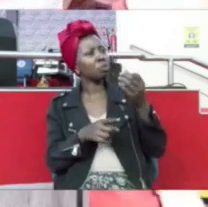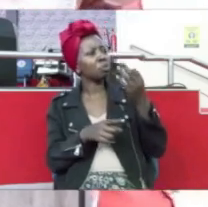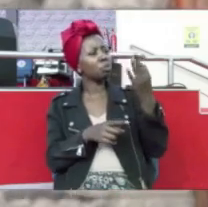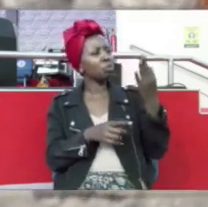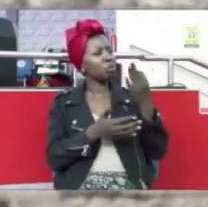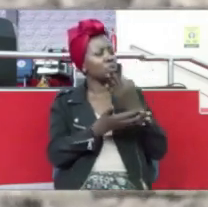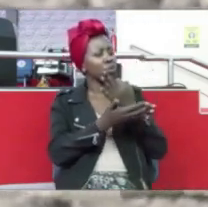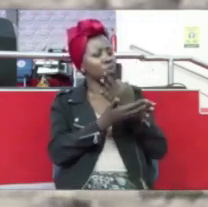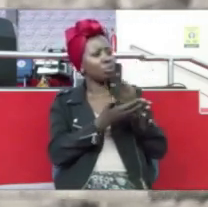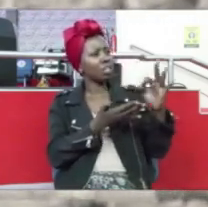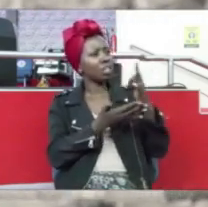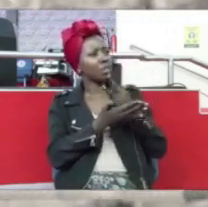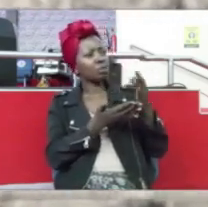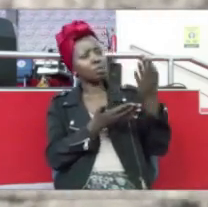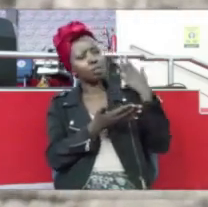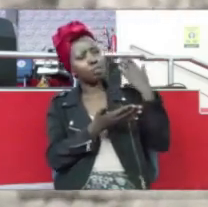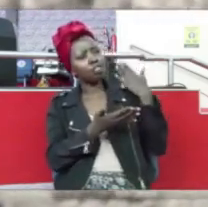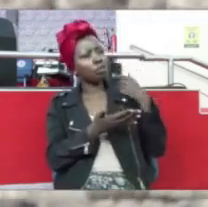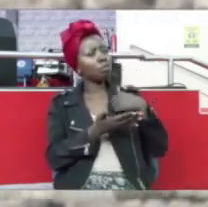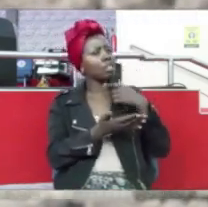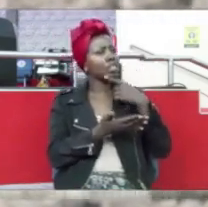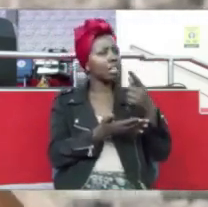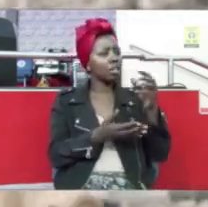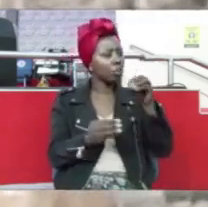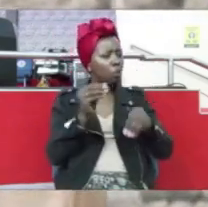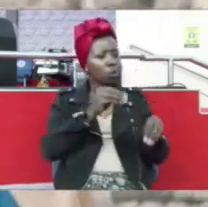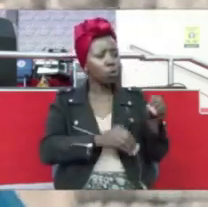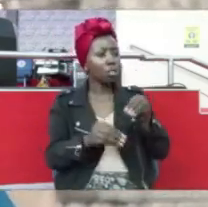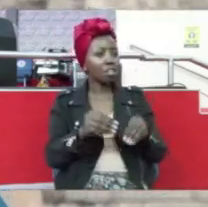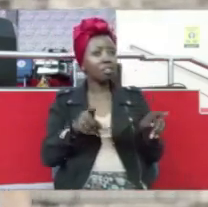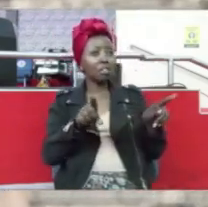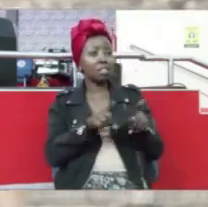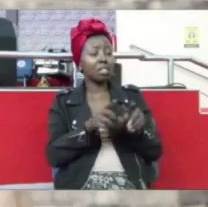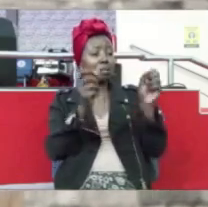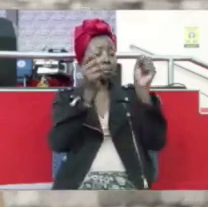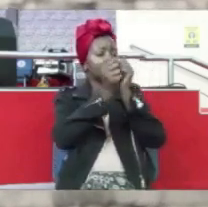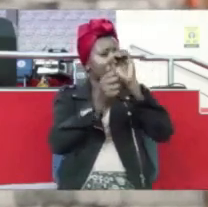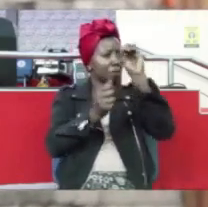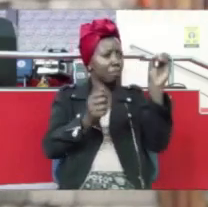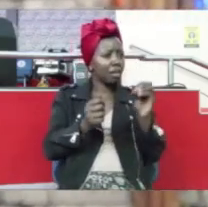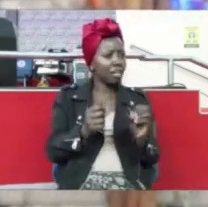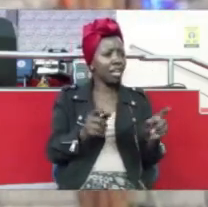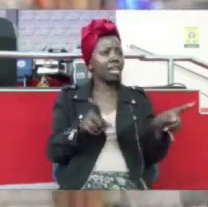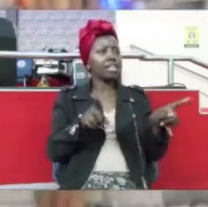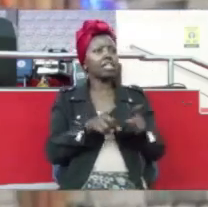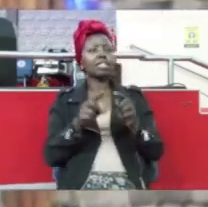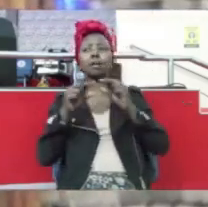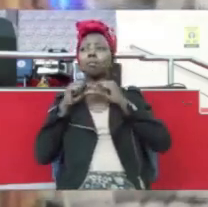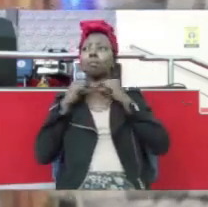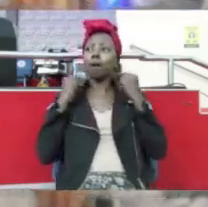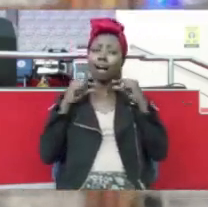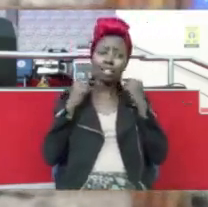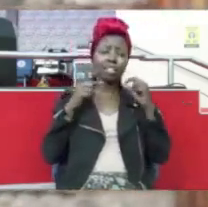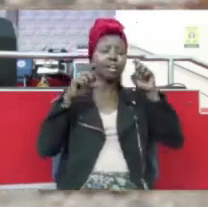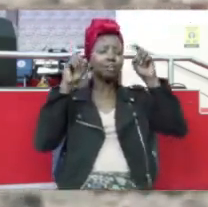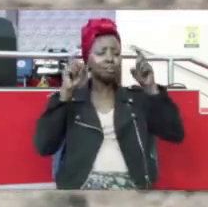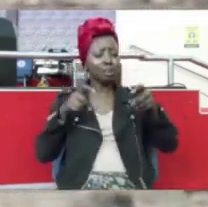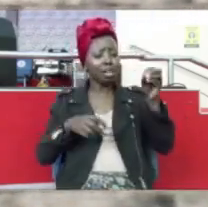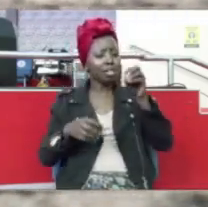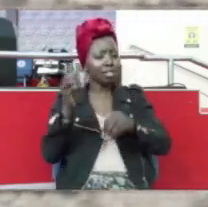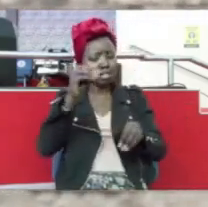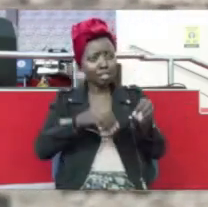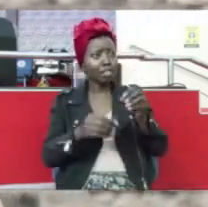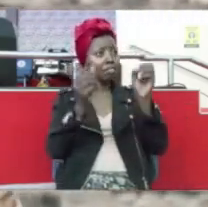ago, when I told you that giving, including tithing, even pastors are not exempt, even pastors